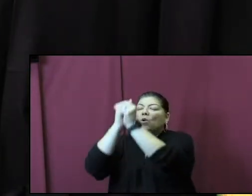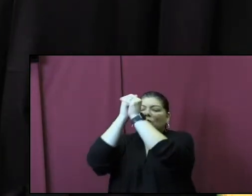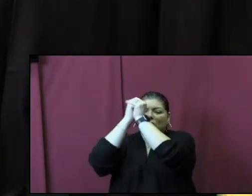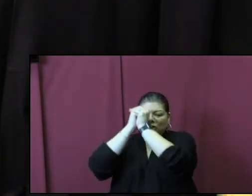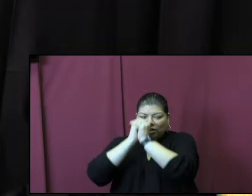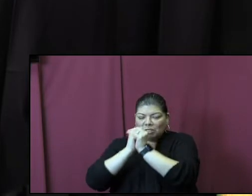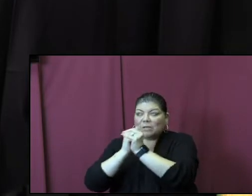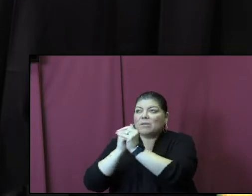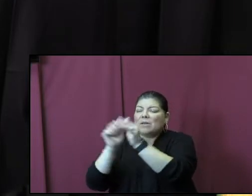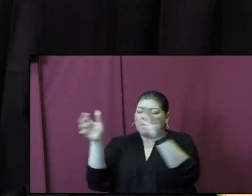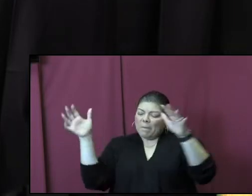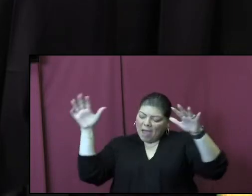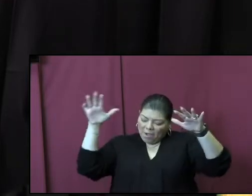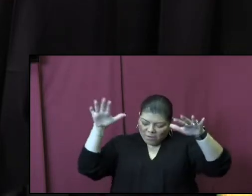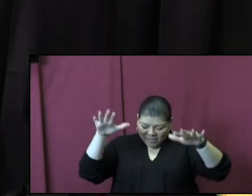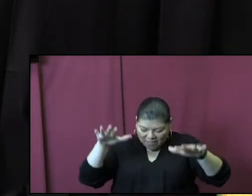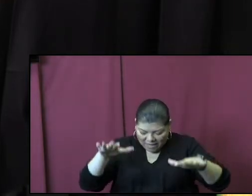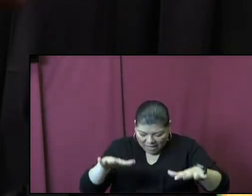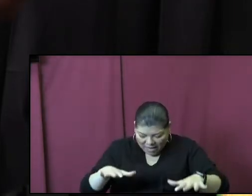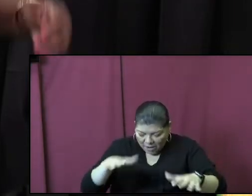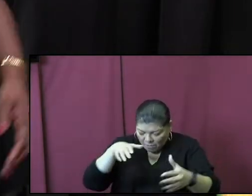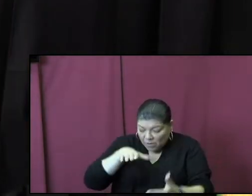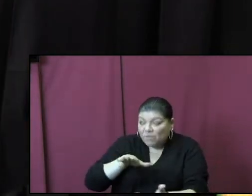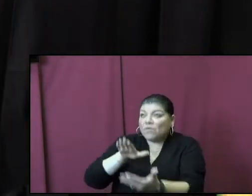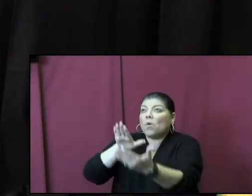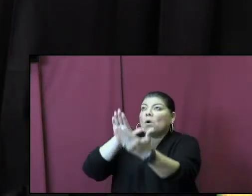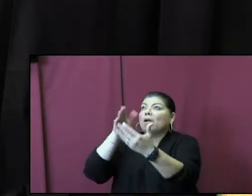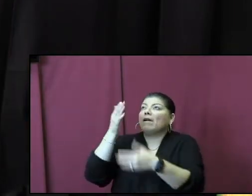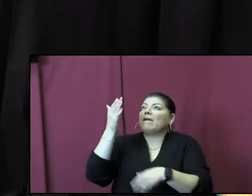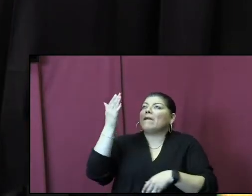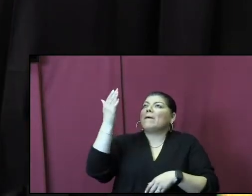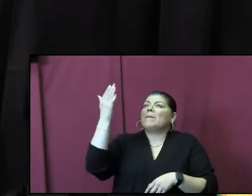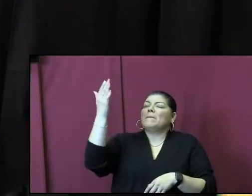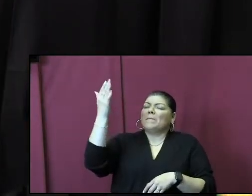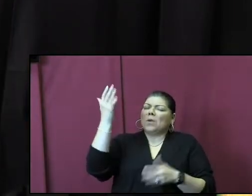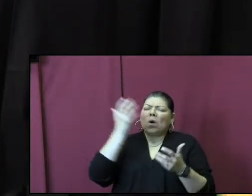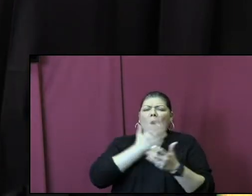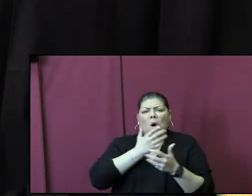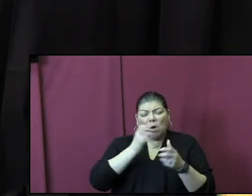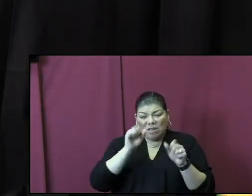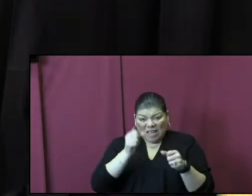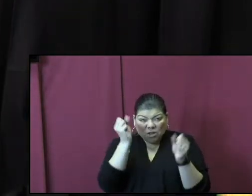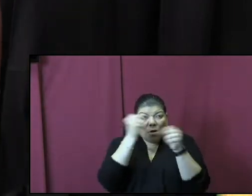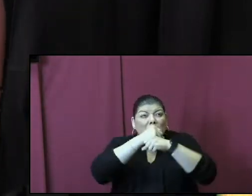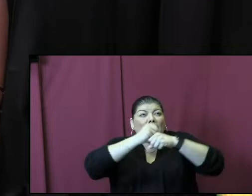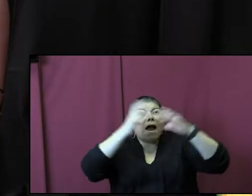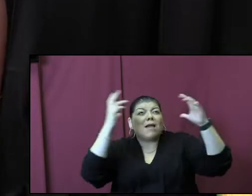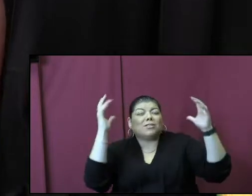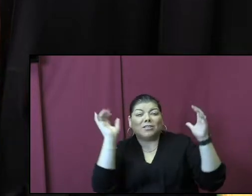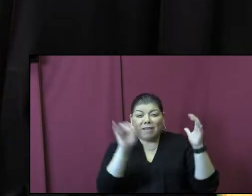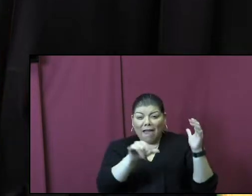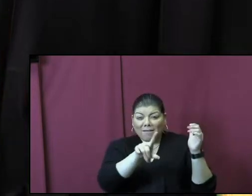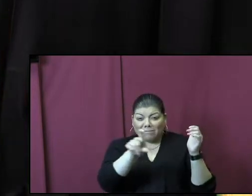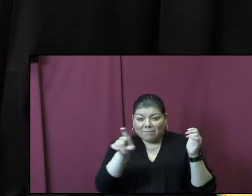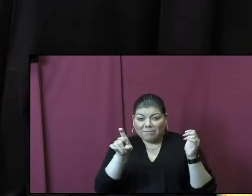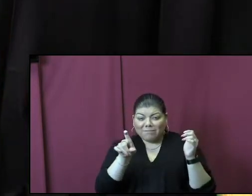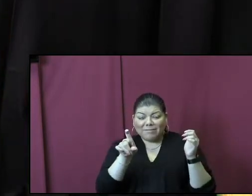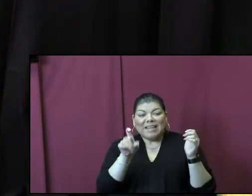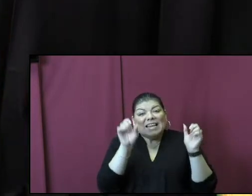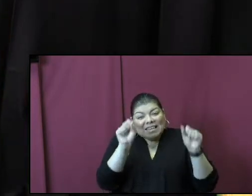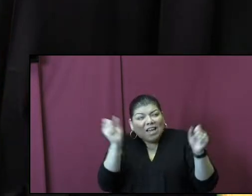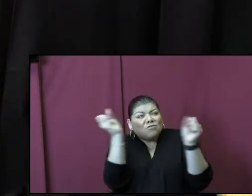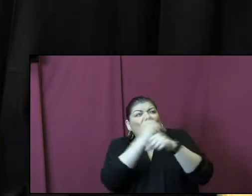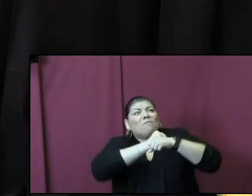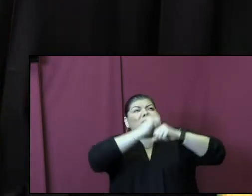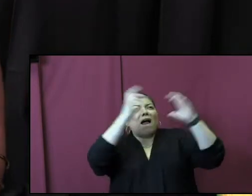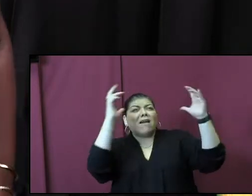worshiping, bowing down before him. Ooh, can you imagine? Can you imagine that? Can